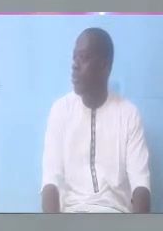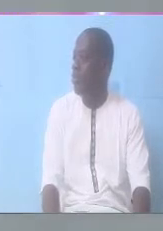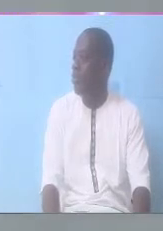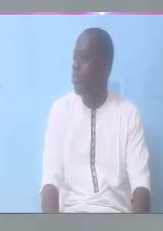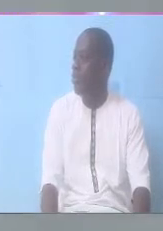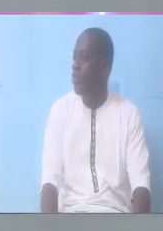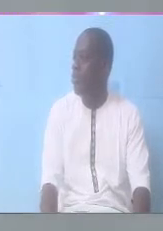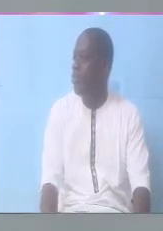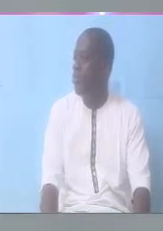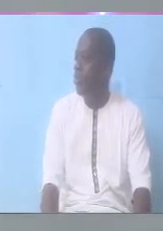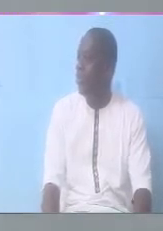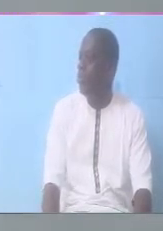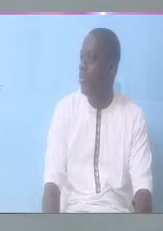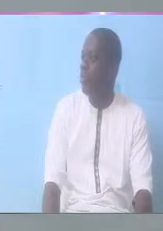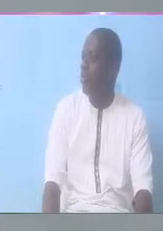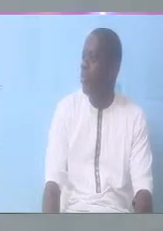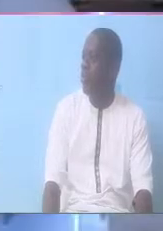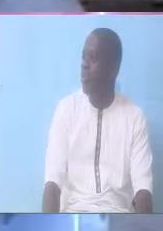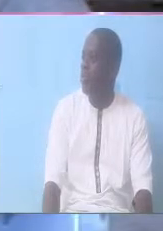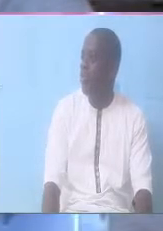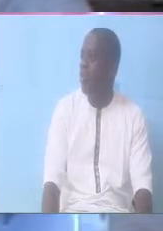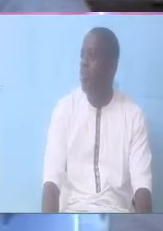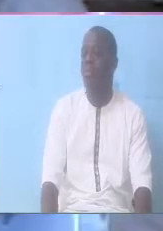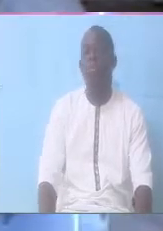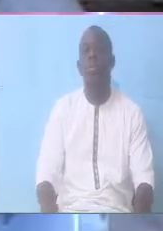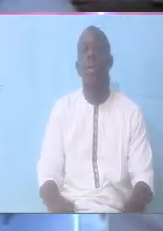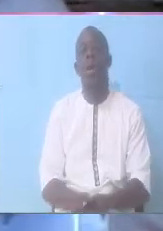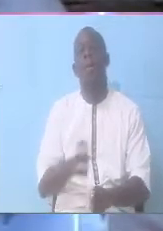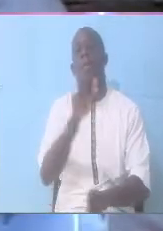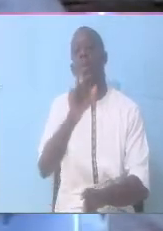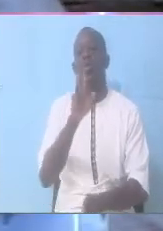Nations personnel and Jammeh's signature.